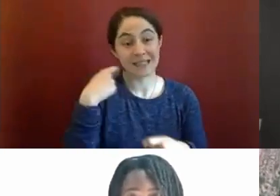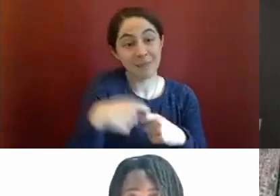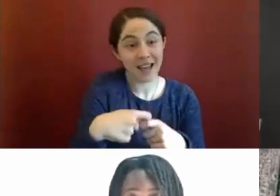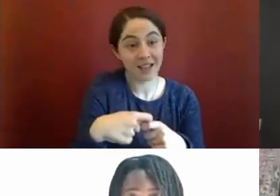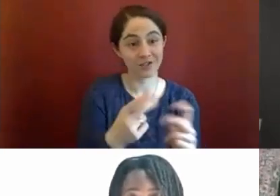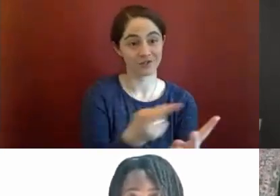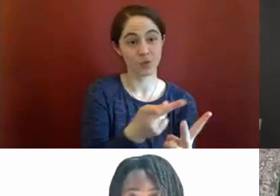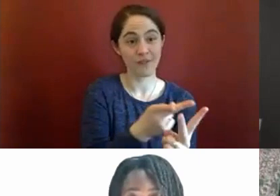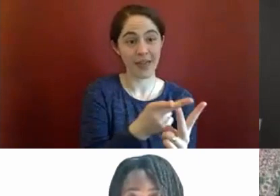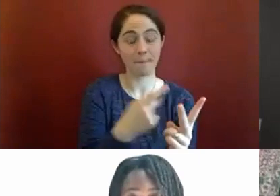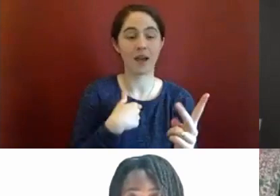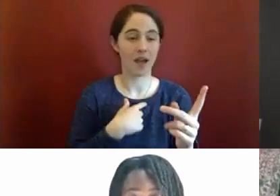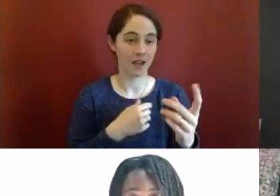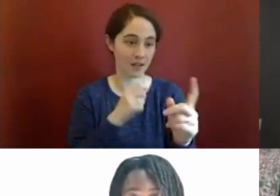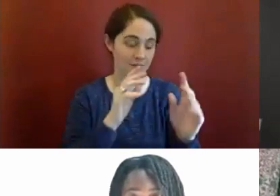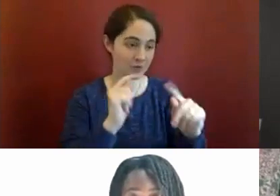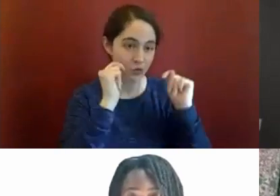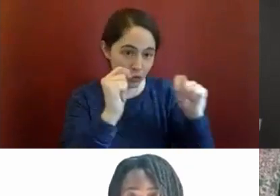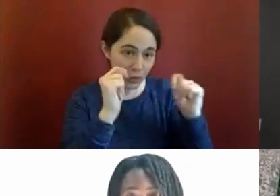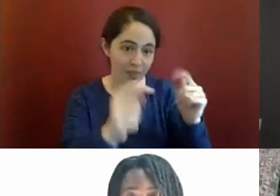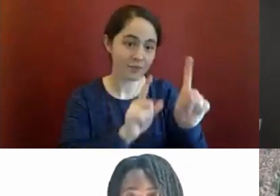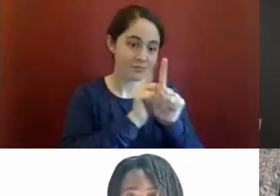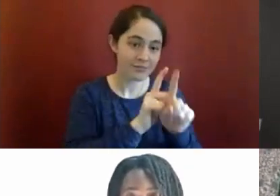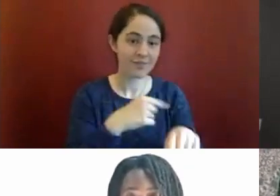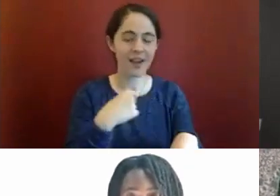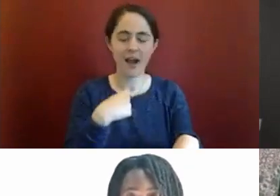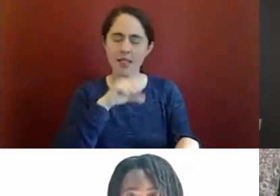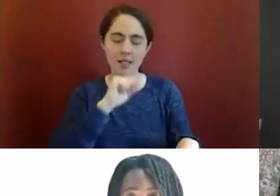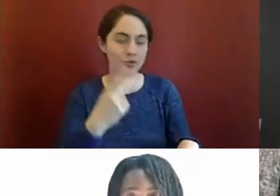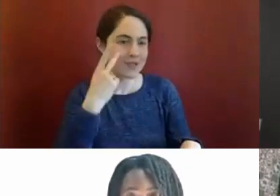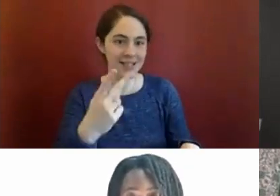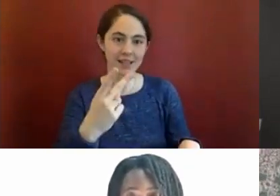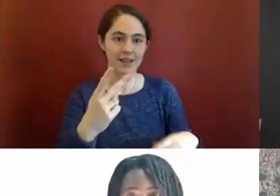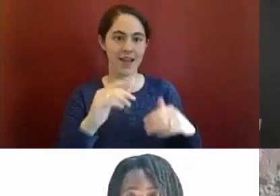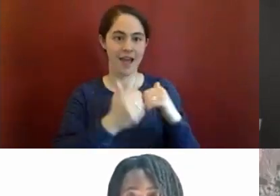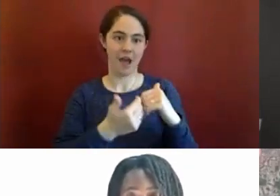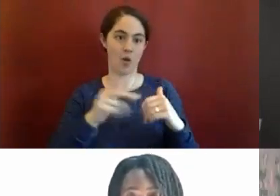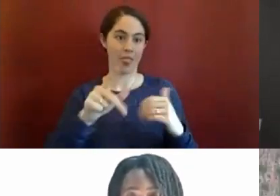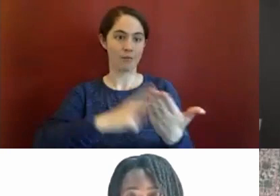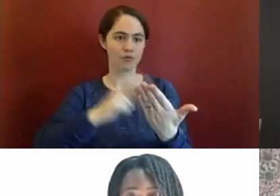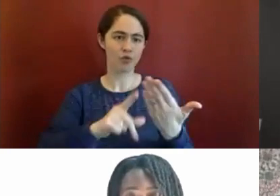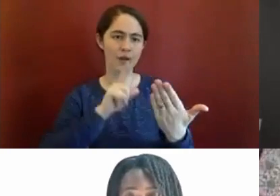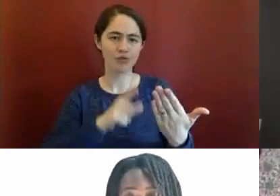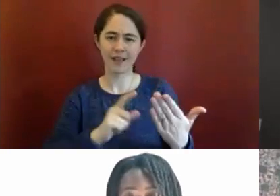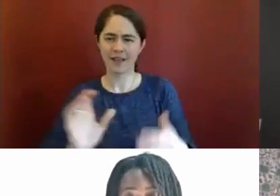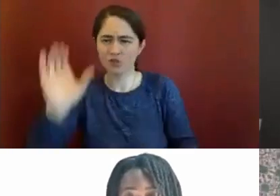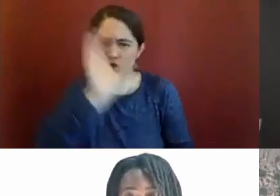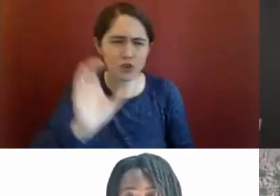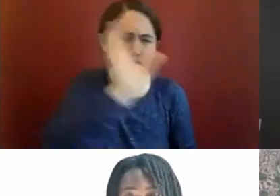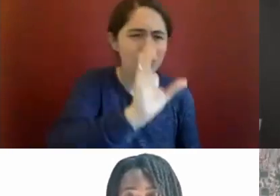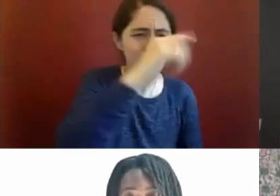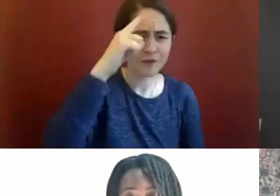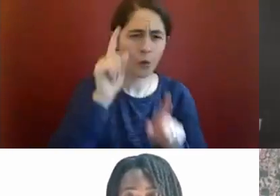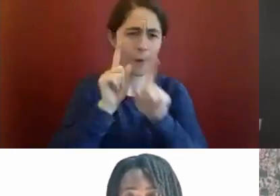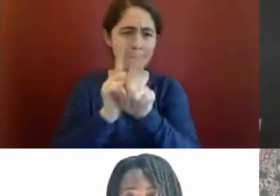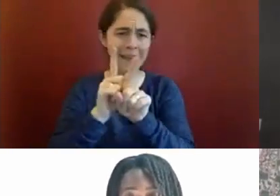seeing how Miss Wences go the extra mile to like find people that can relate to them, I think is really helpful. I